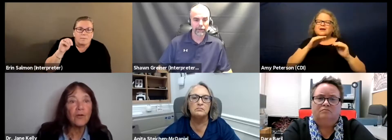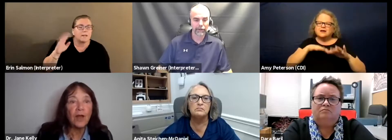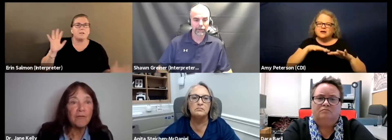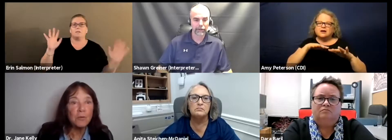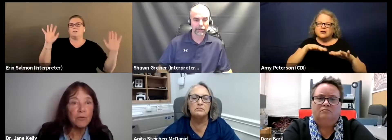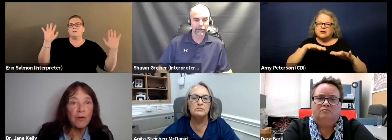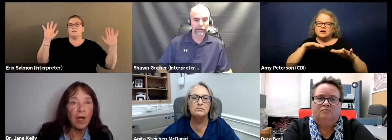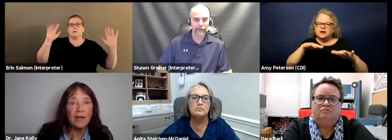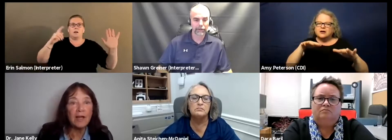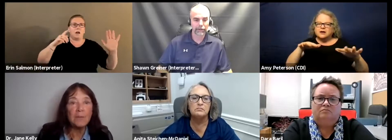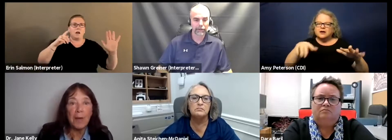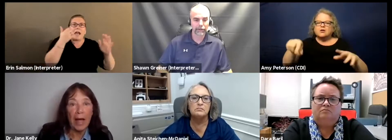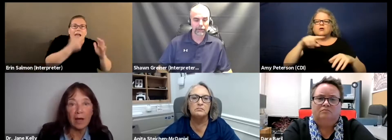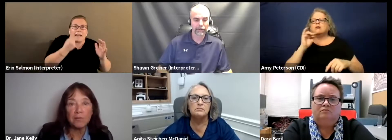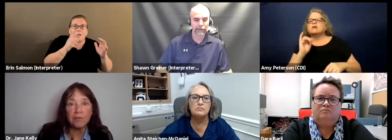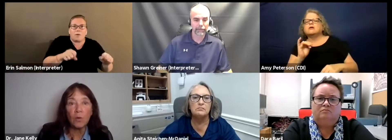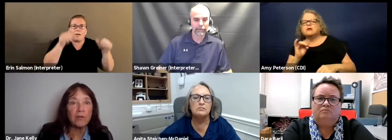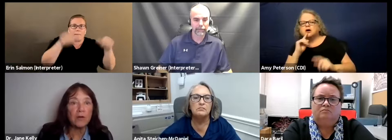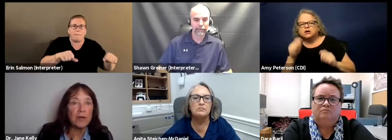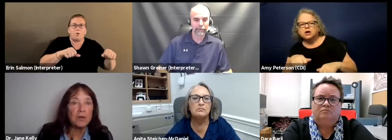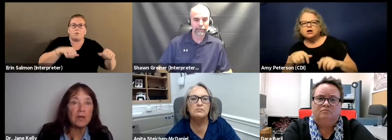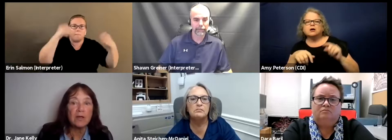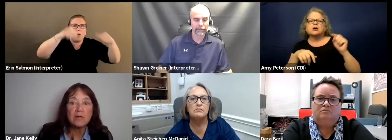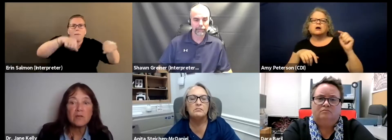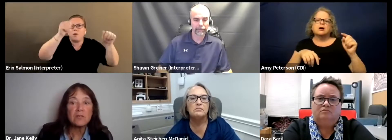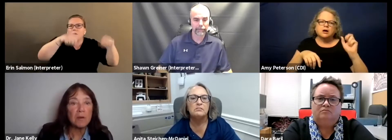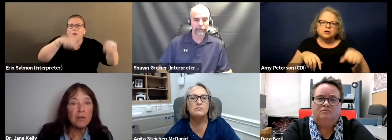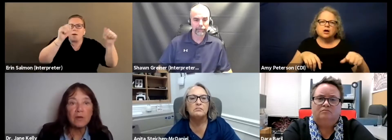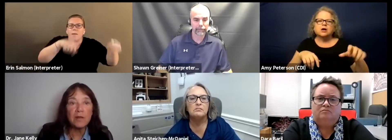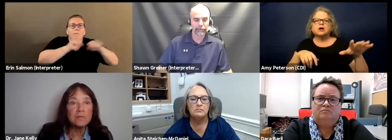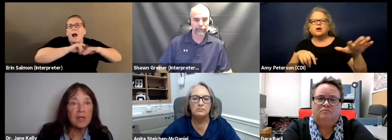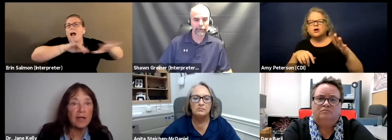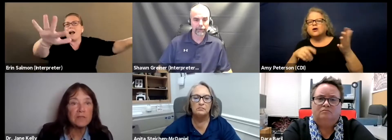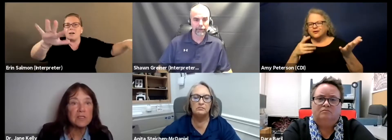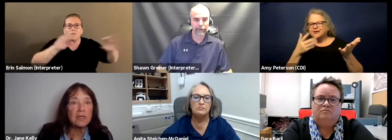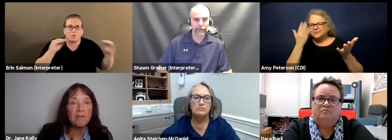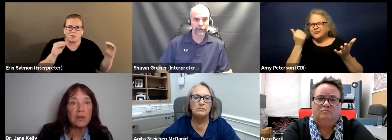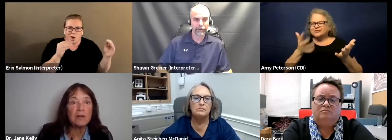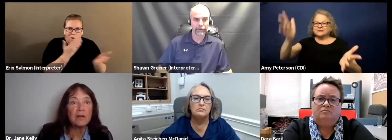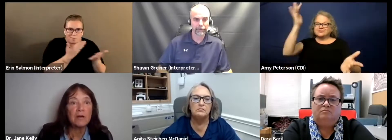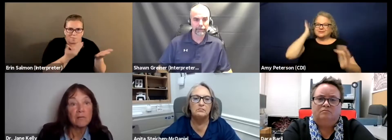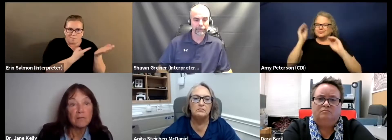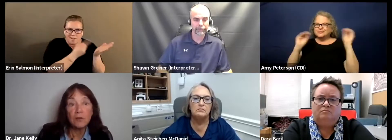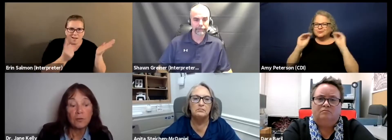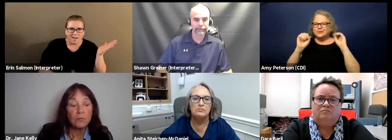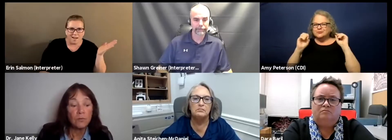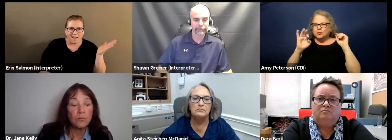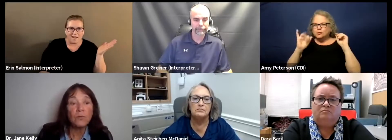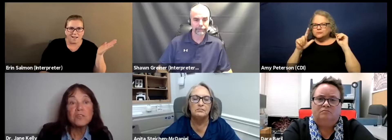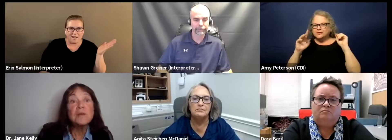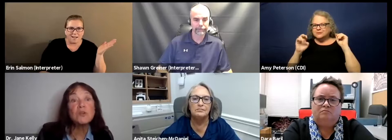and they don't have to provide any backup for what they're claiming. So some of the claims I have seen have been, you